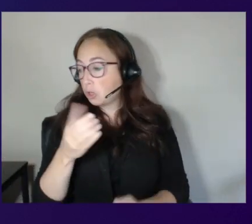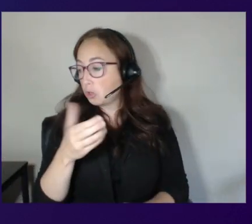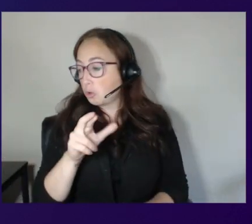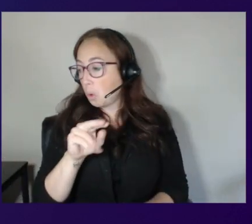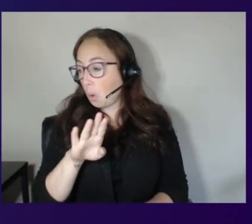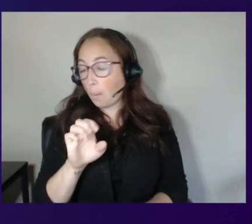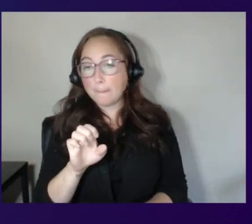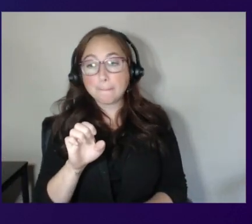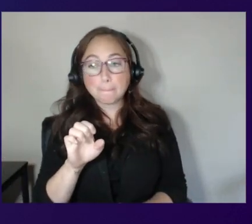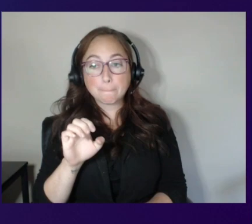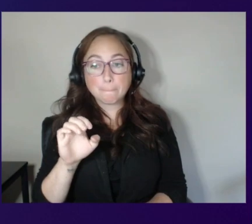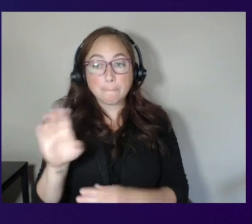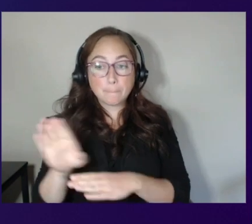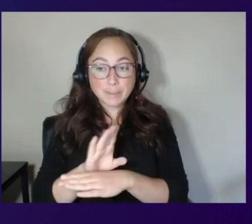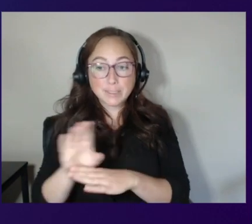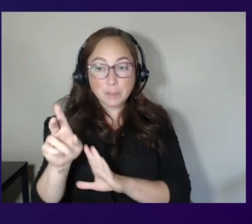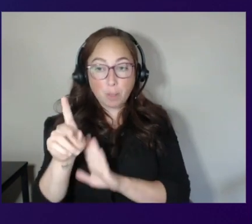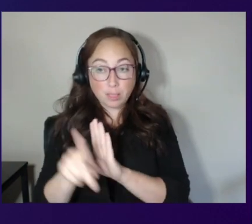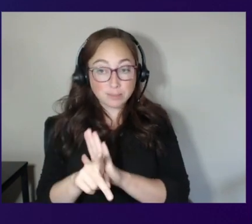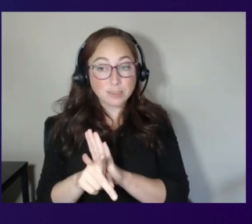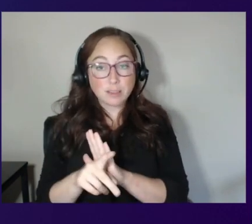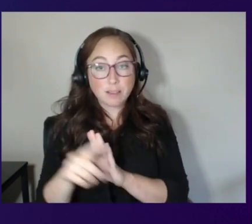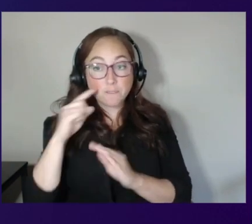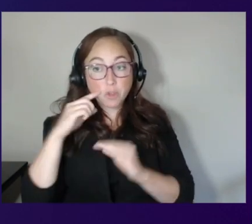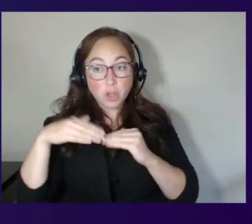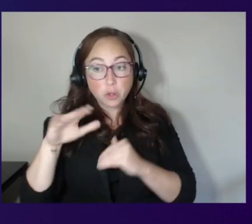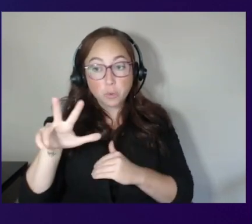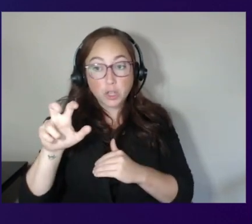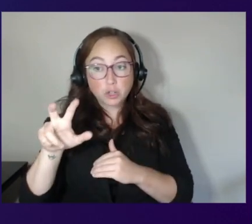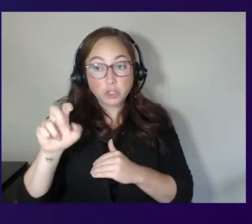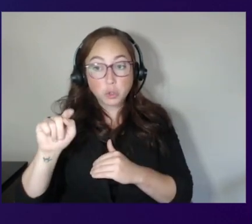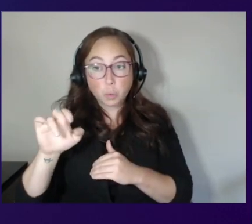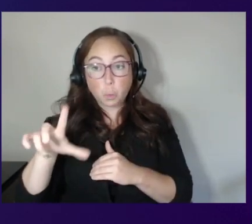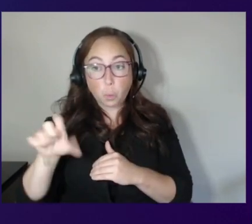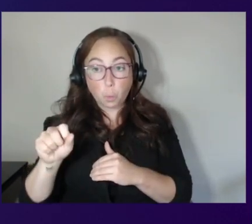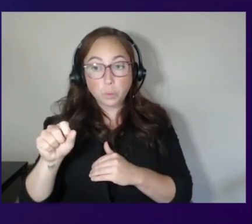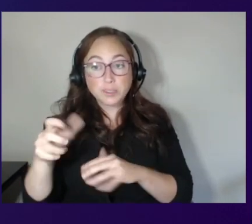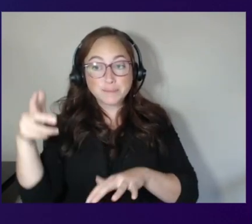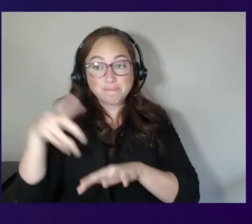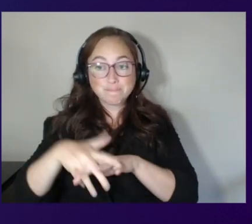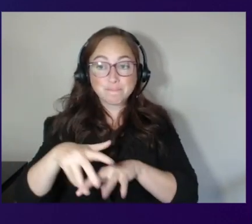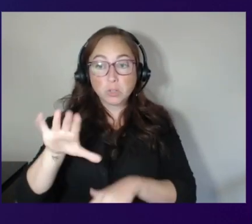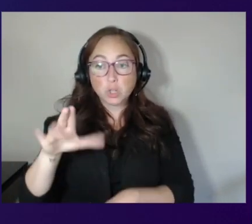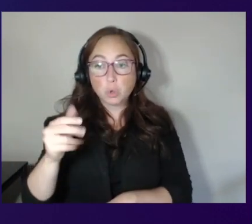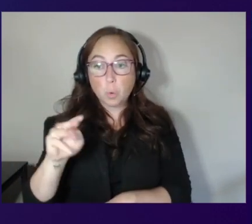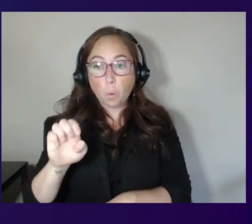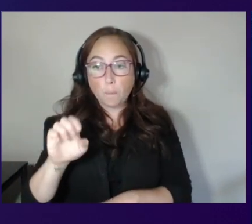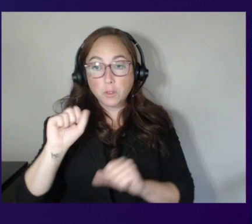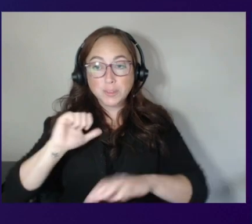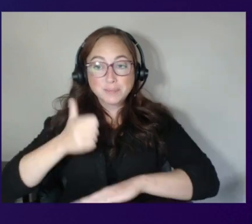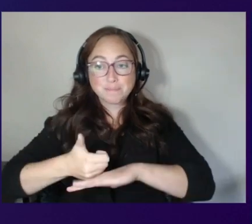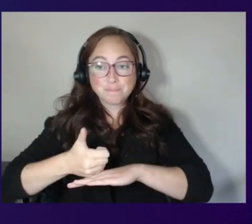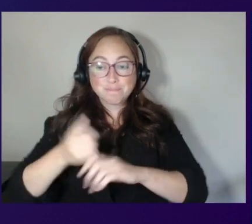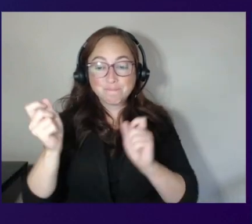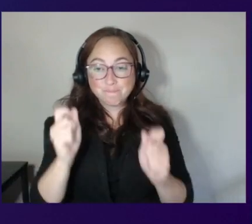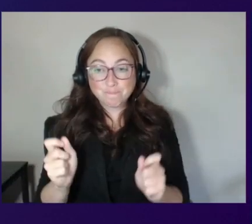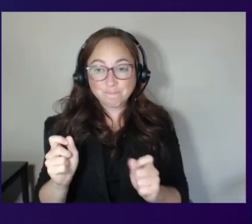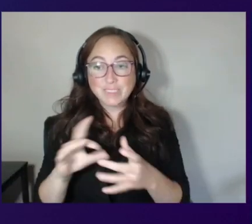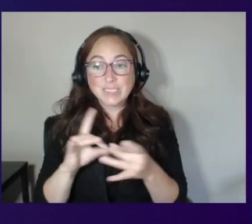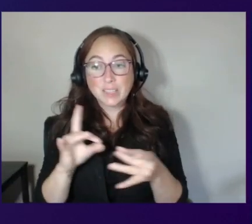over great. 300 tools that are built into Chrome. And you can create a custom statement, or you can use our console